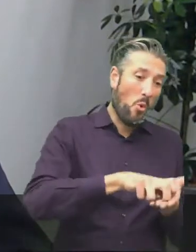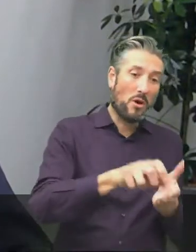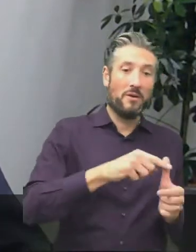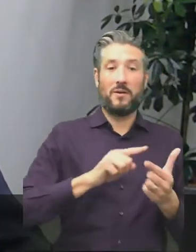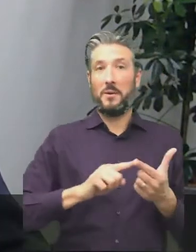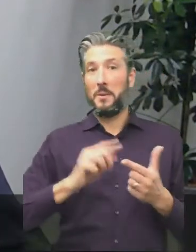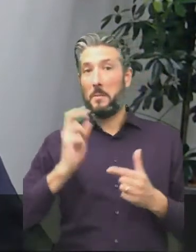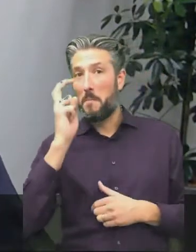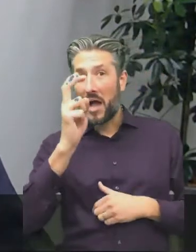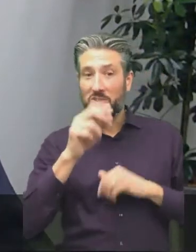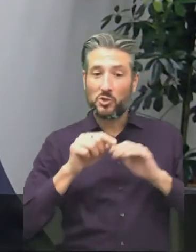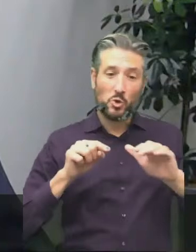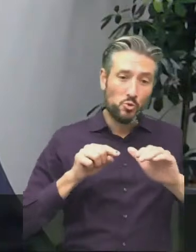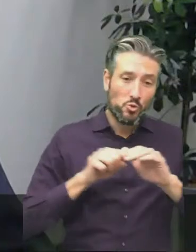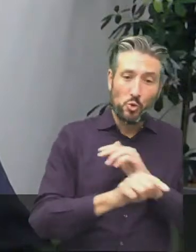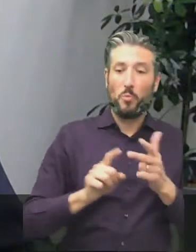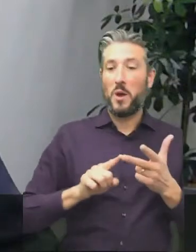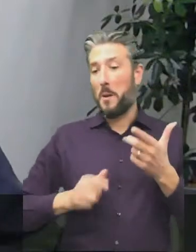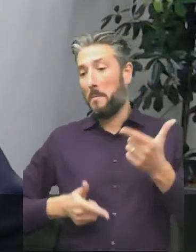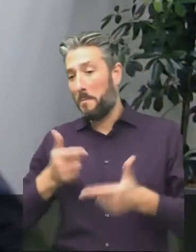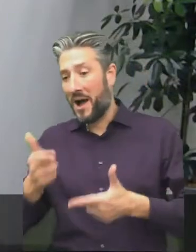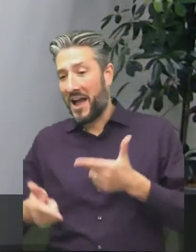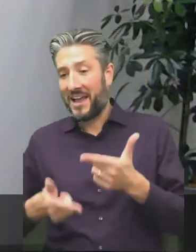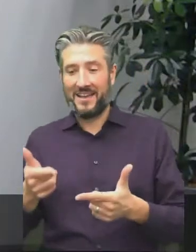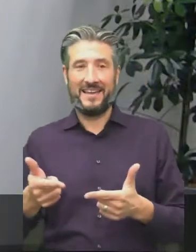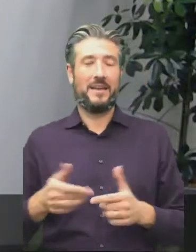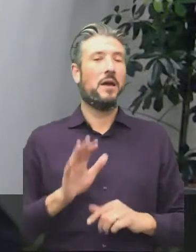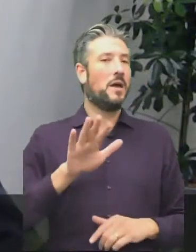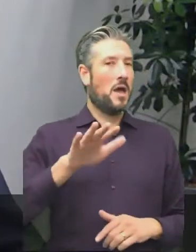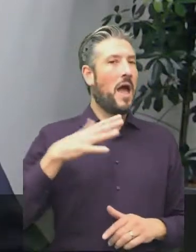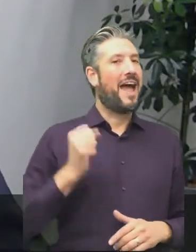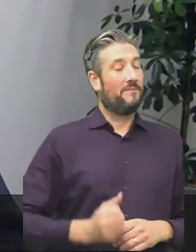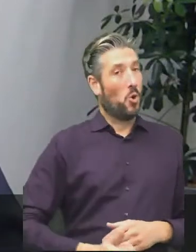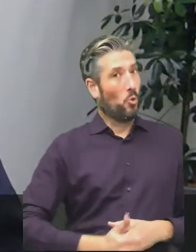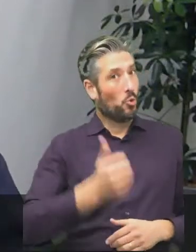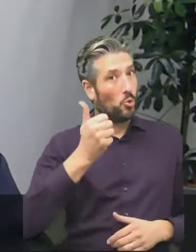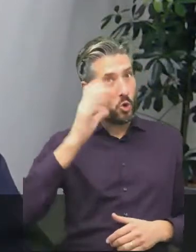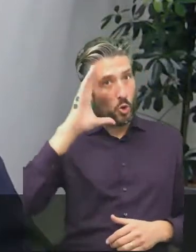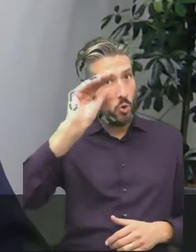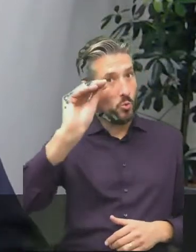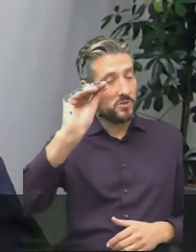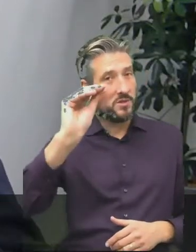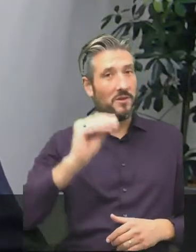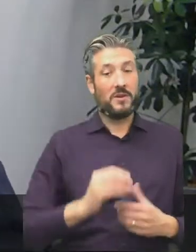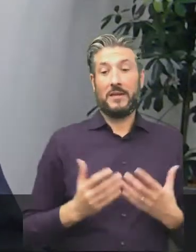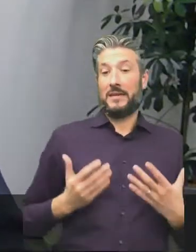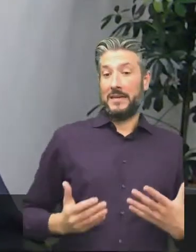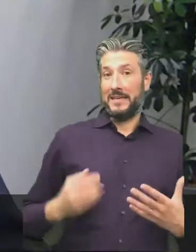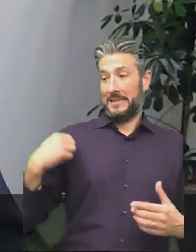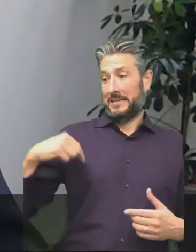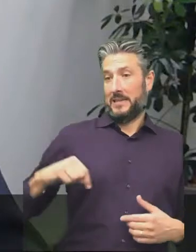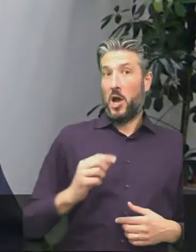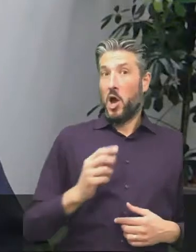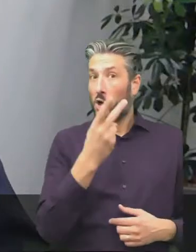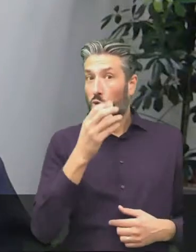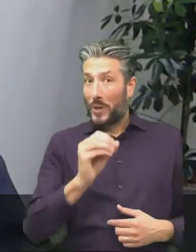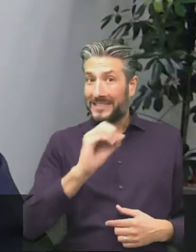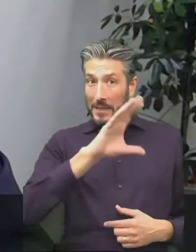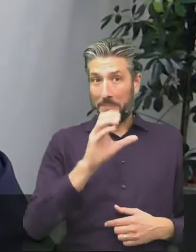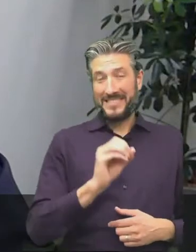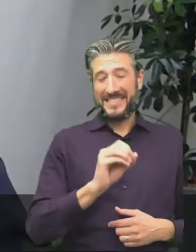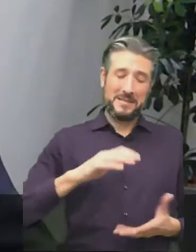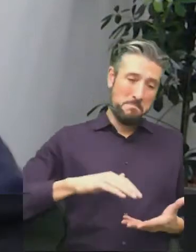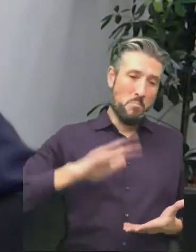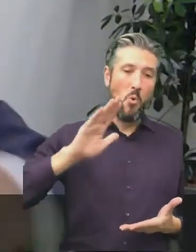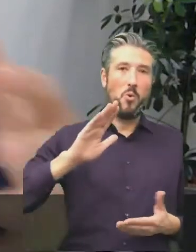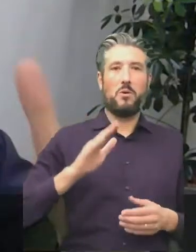news. In the last few months, we've seen more than a 20% increase in people cycling and more people walking as